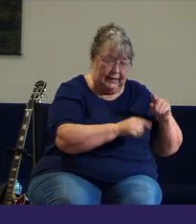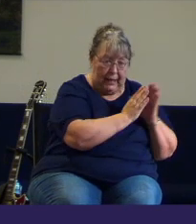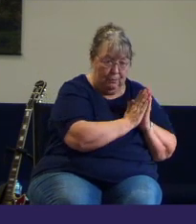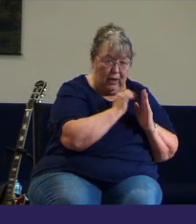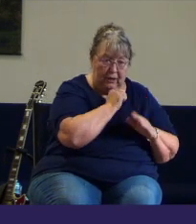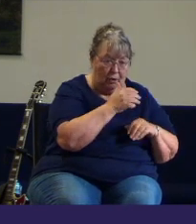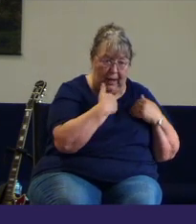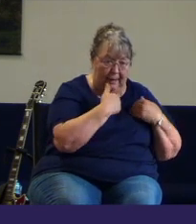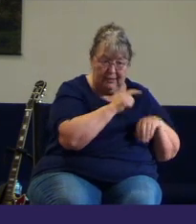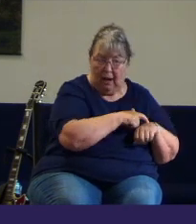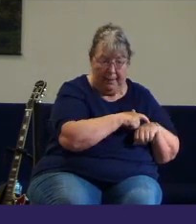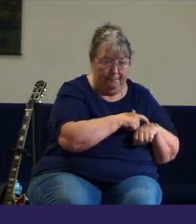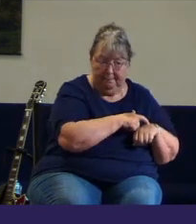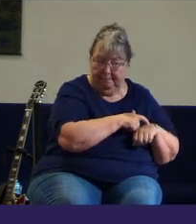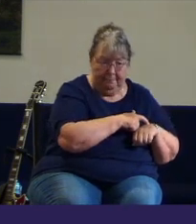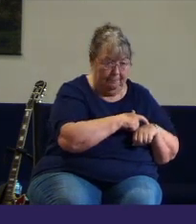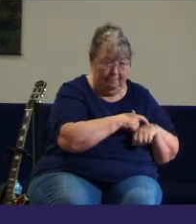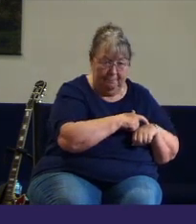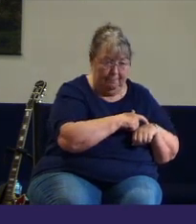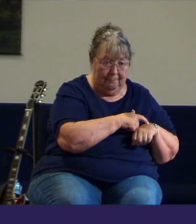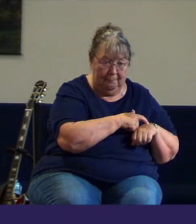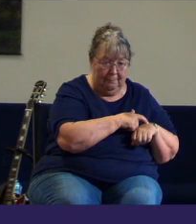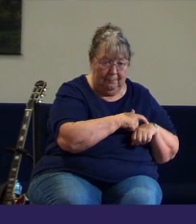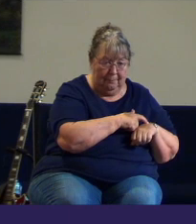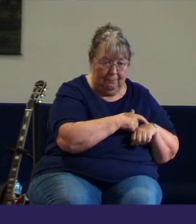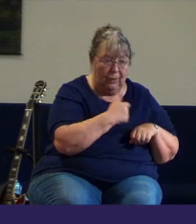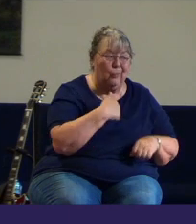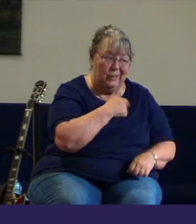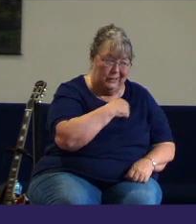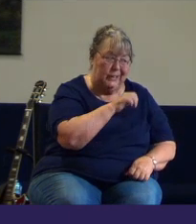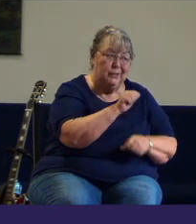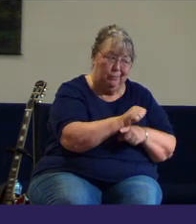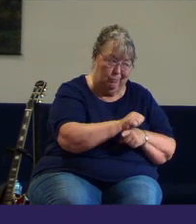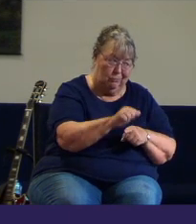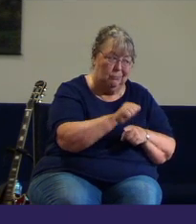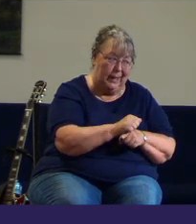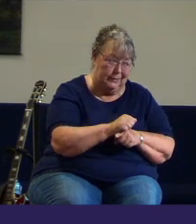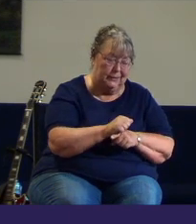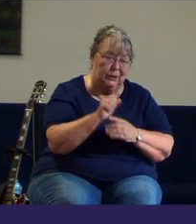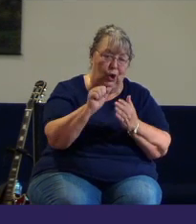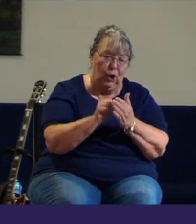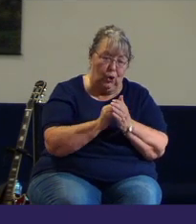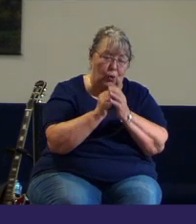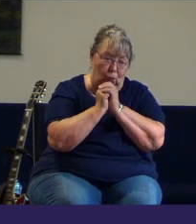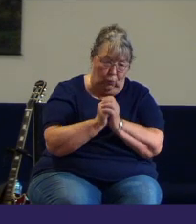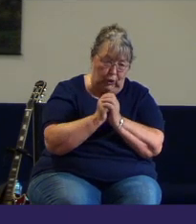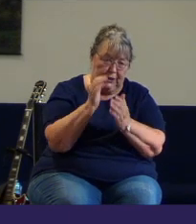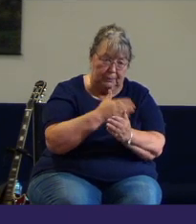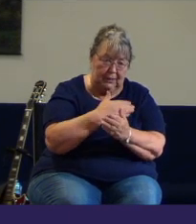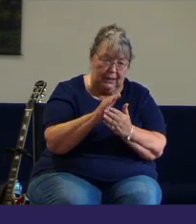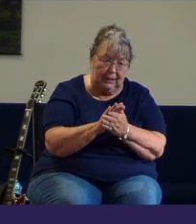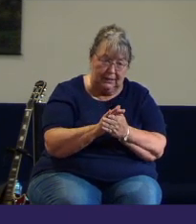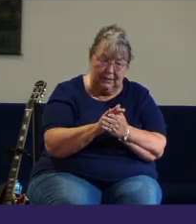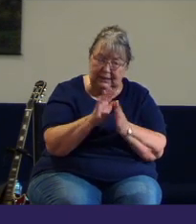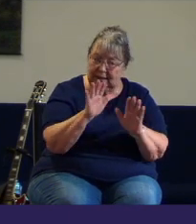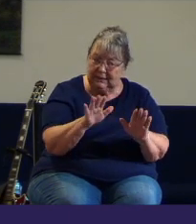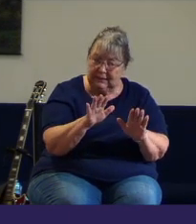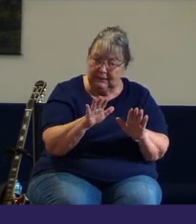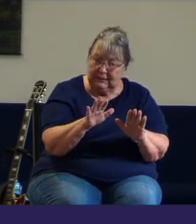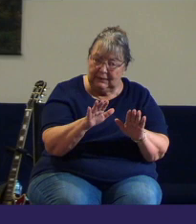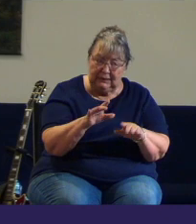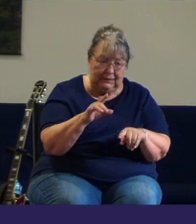words, we don't have time to pray. We need to practice. When programs take the place of